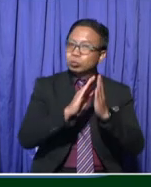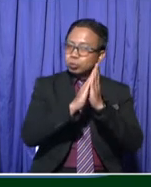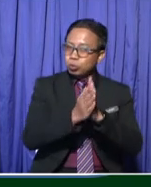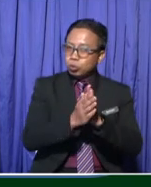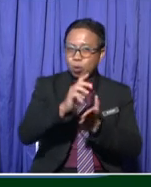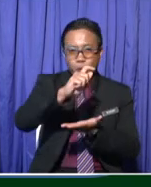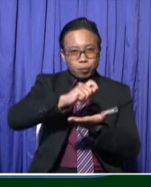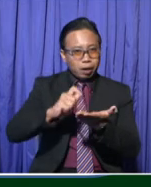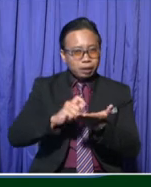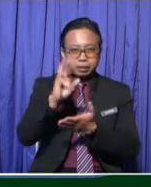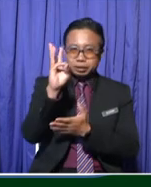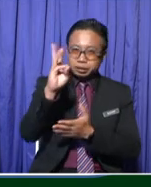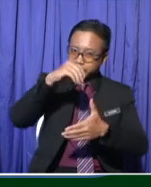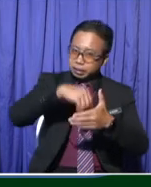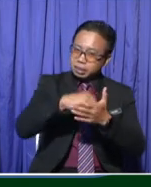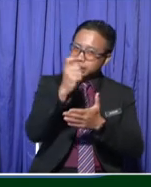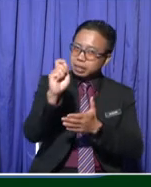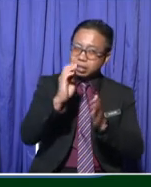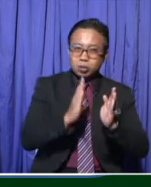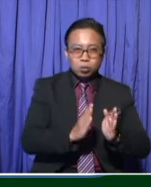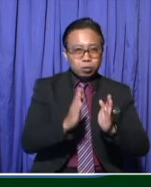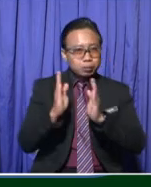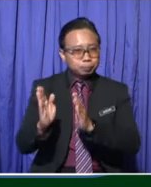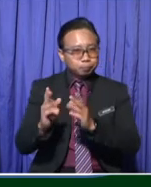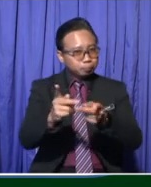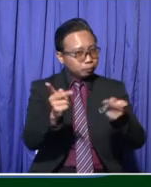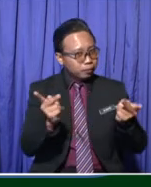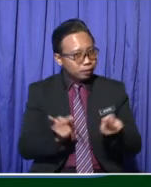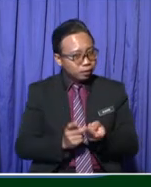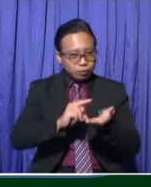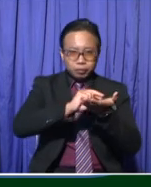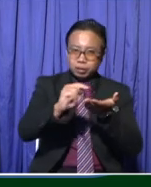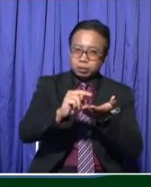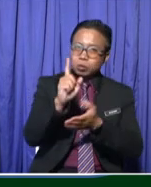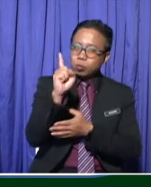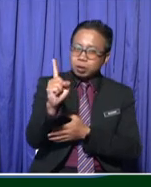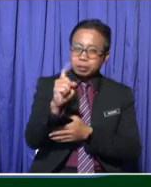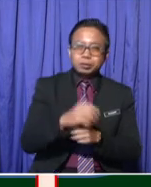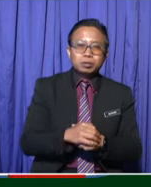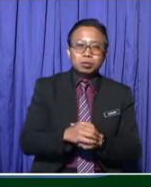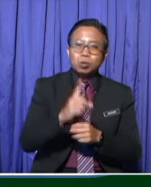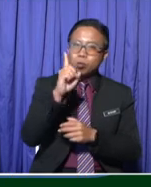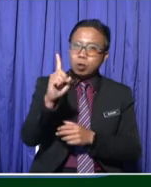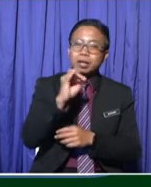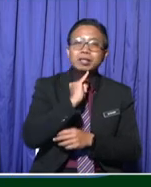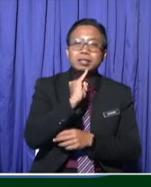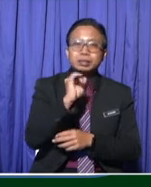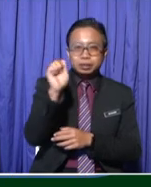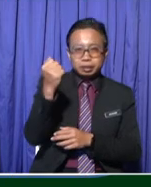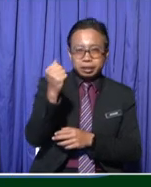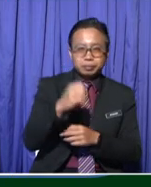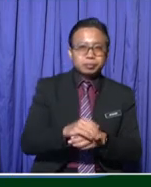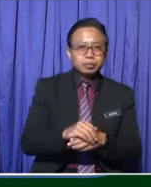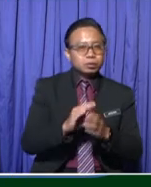write 6 in the column of place value ones. 1 is tens.